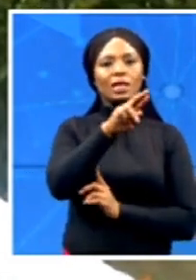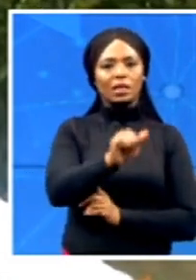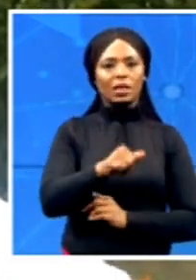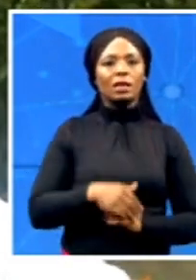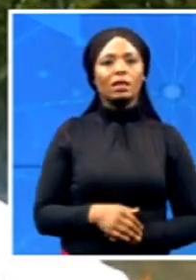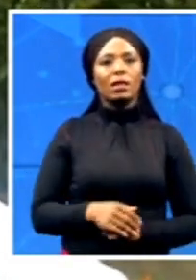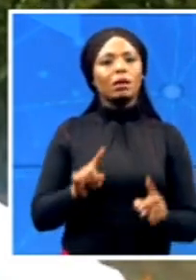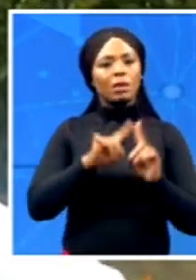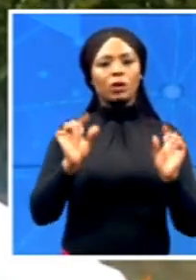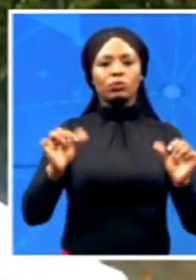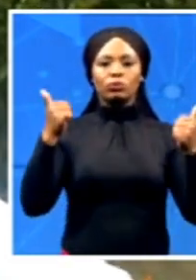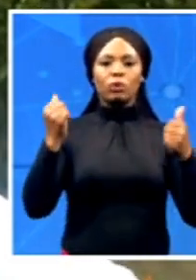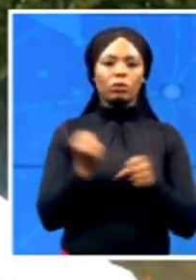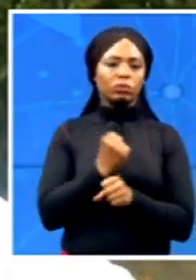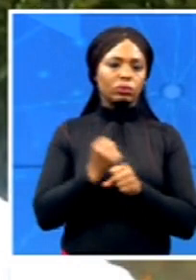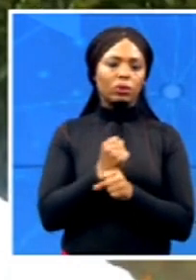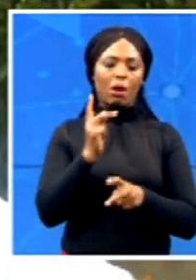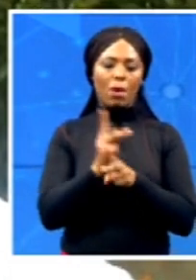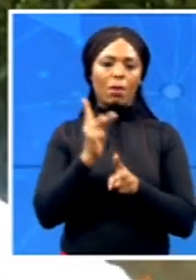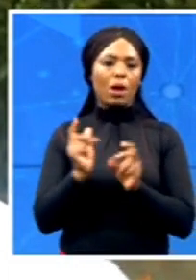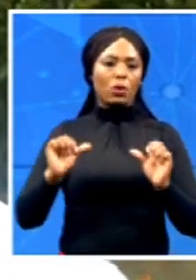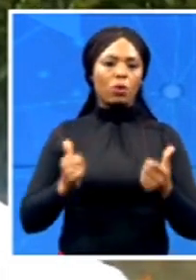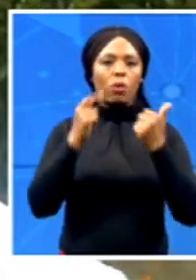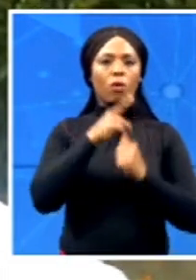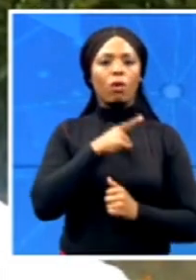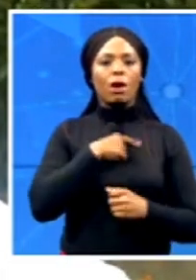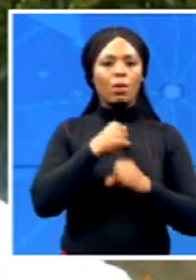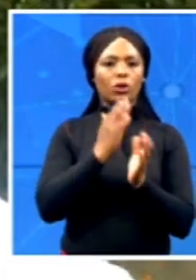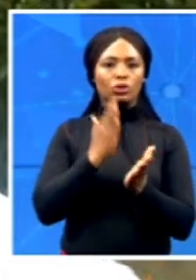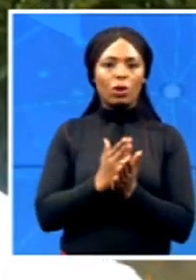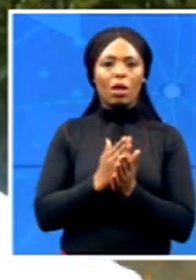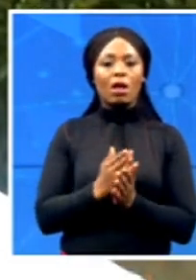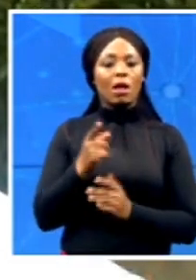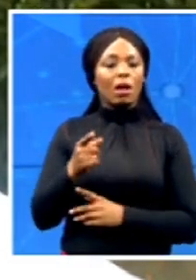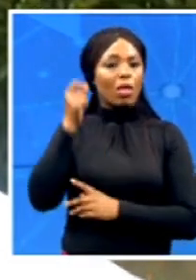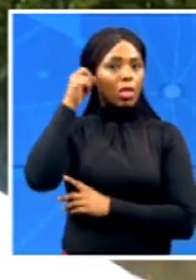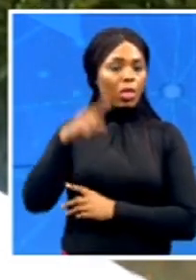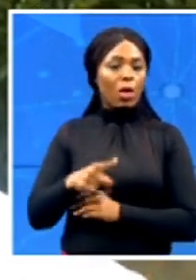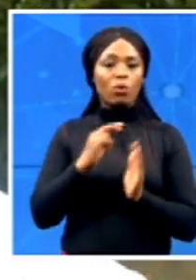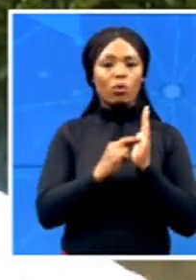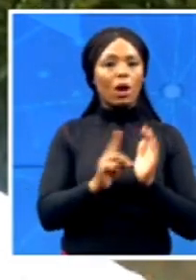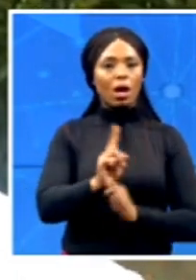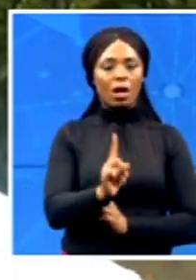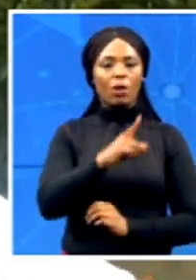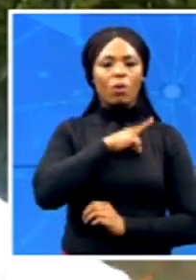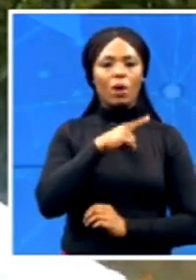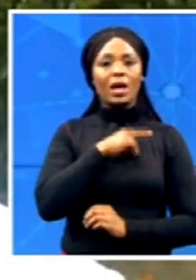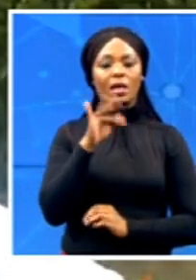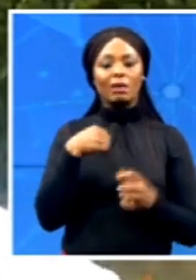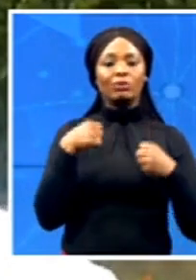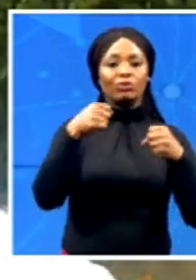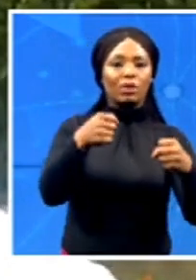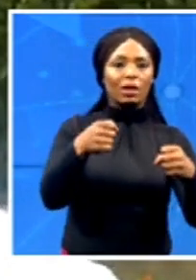ensure that there are bypass routes to allow those motorists that they do not have any